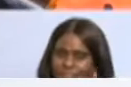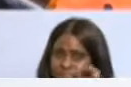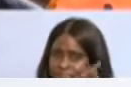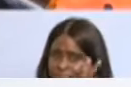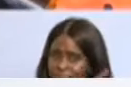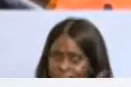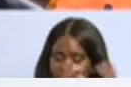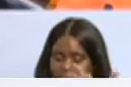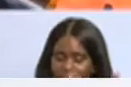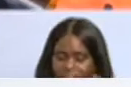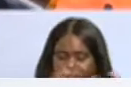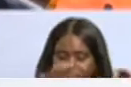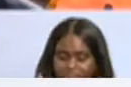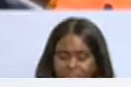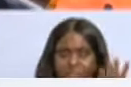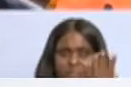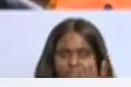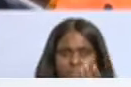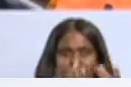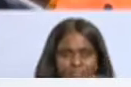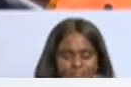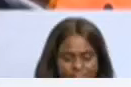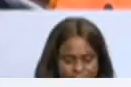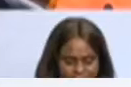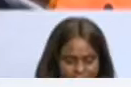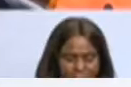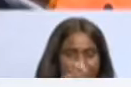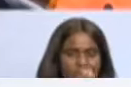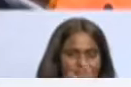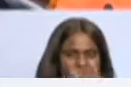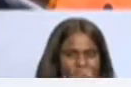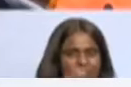Fund, Madam Speaker, we have constructed